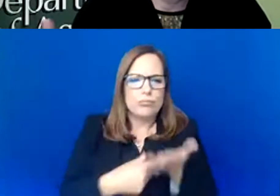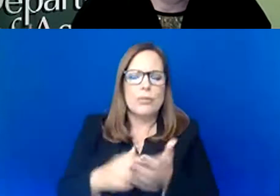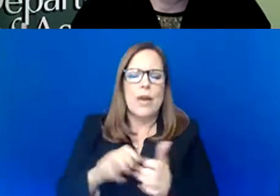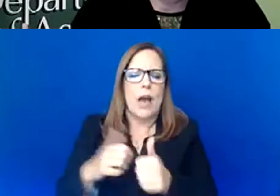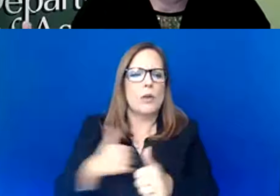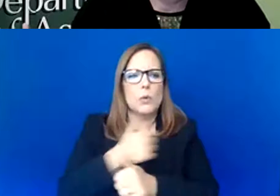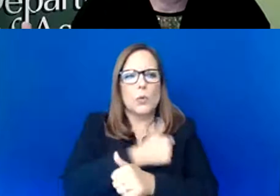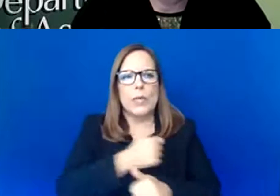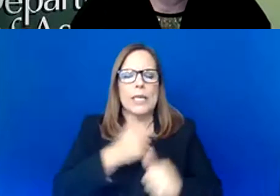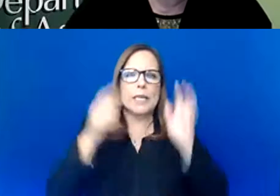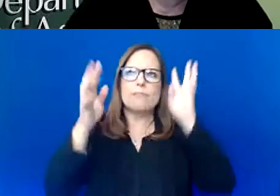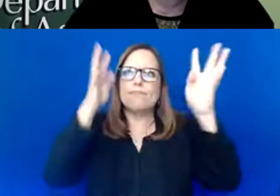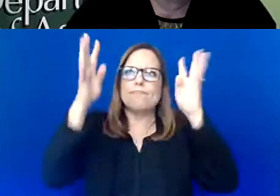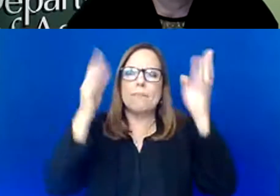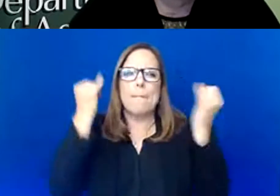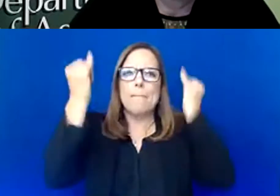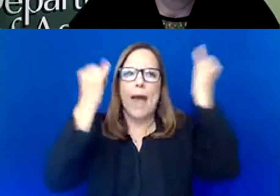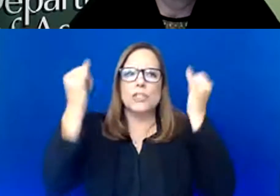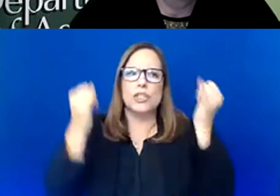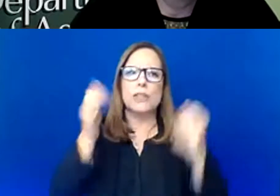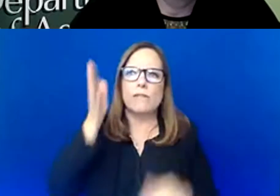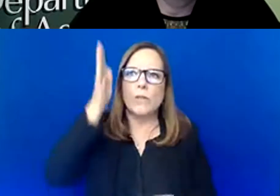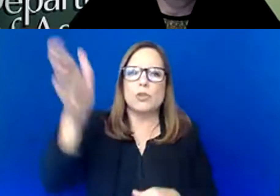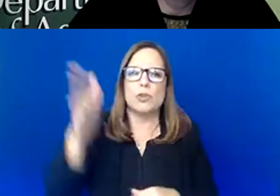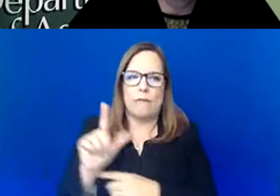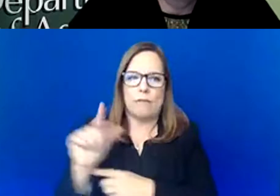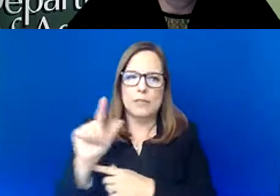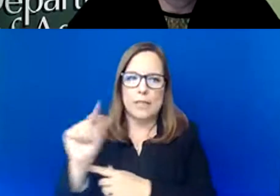and imagine the future of aging in Los Angeles. Next slide, please.